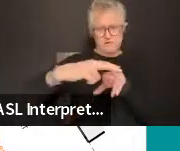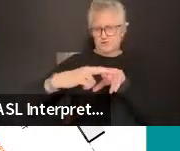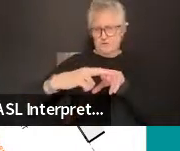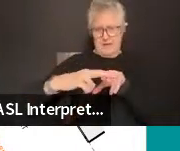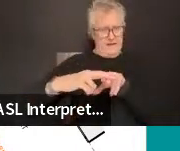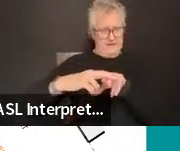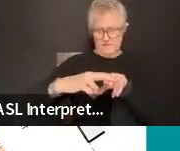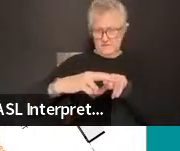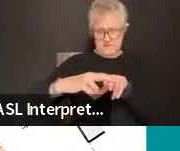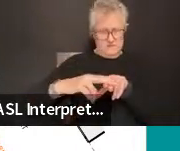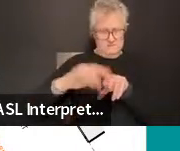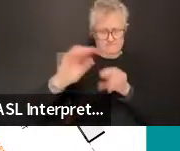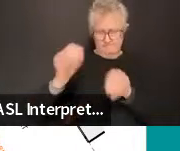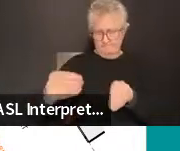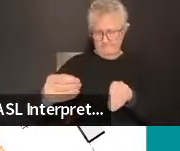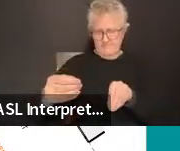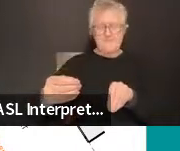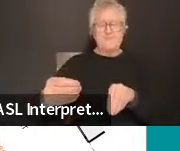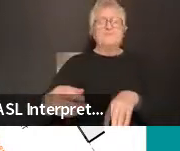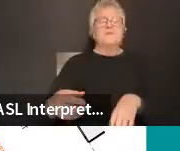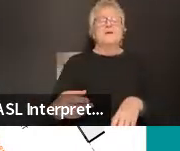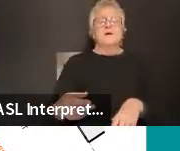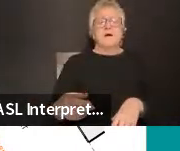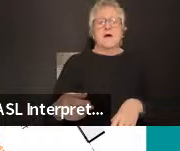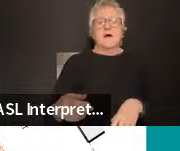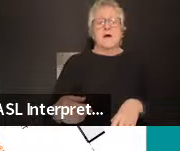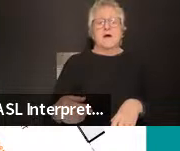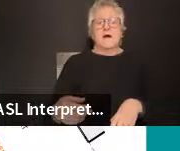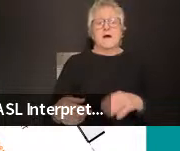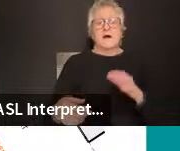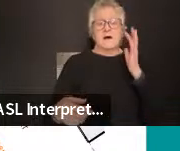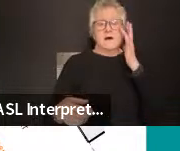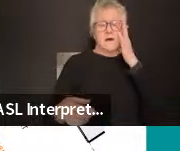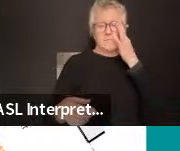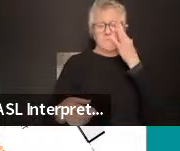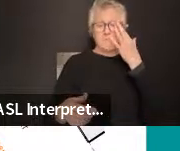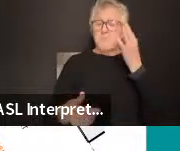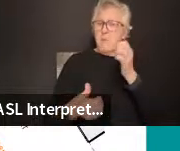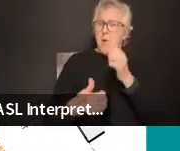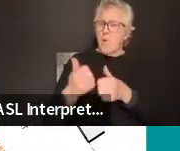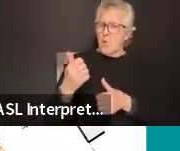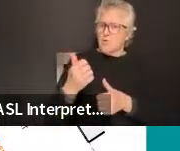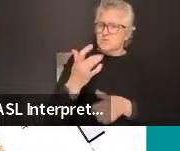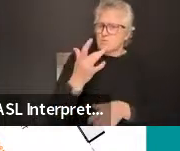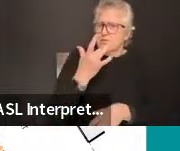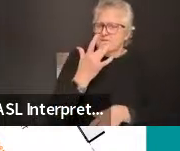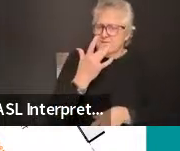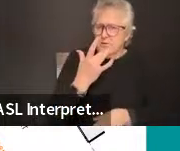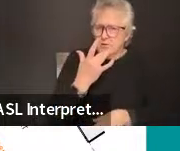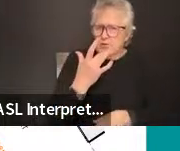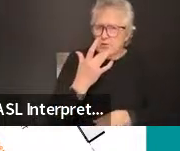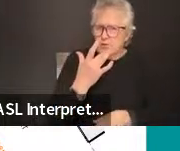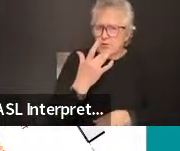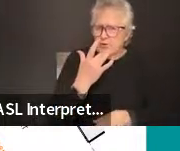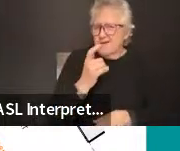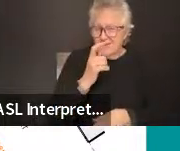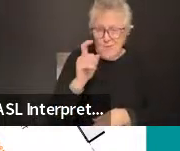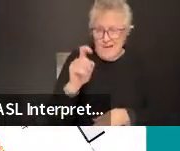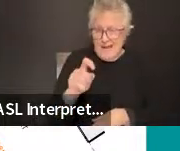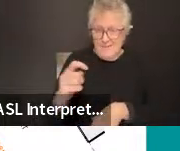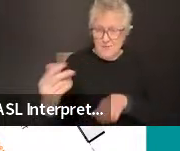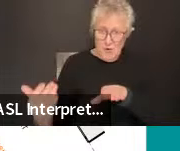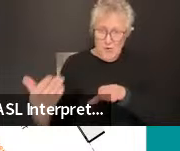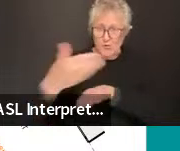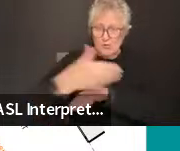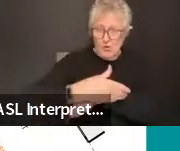too, generally this is a preferred option because you don't have to cross these tracks. However, as we're learning